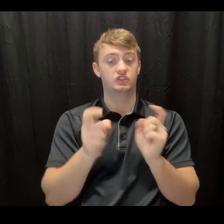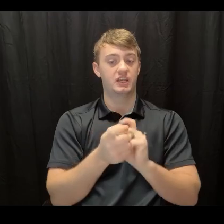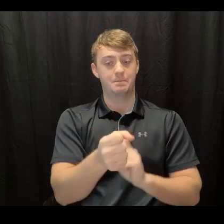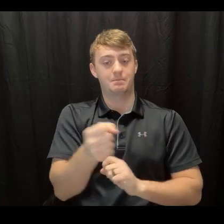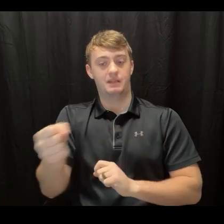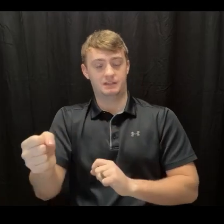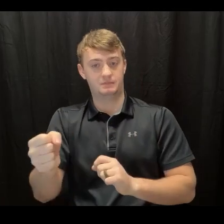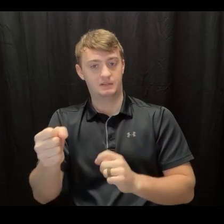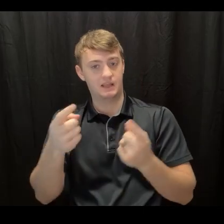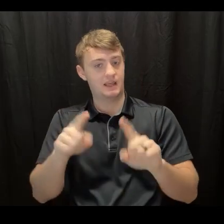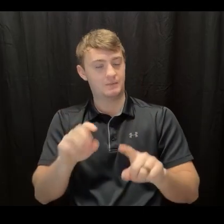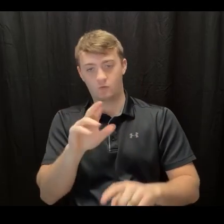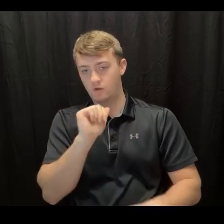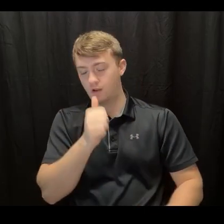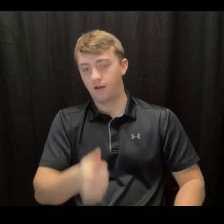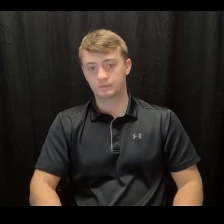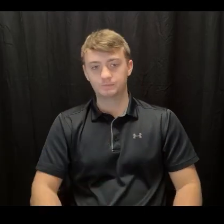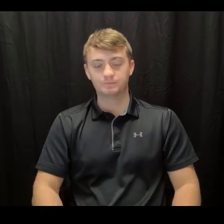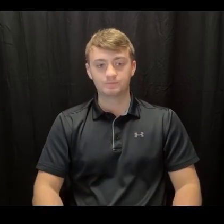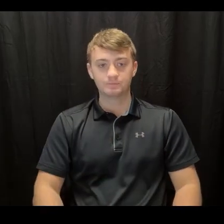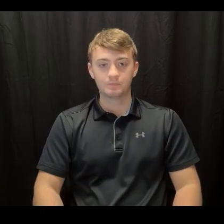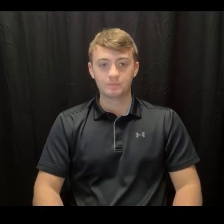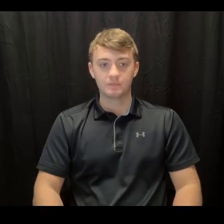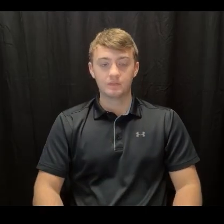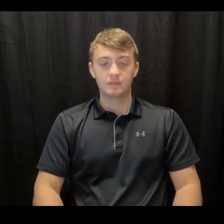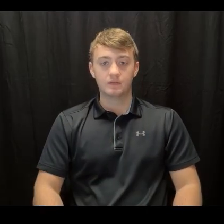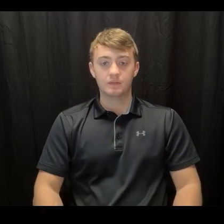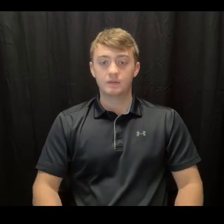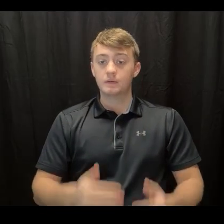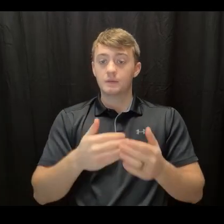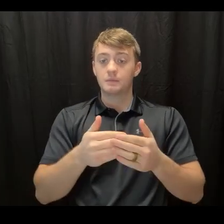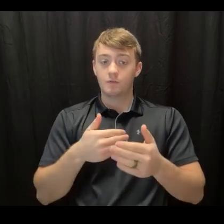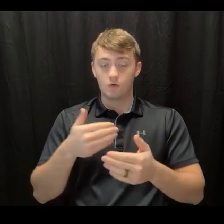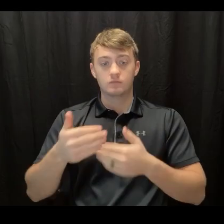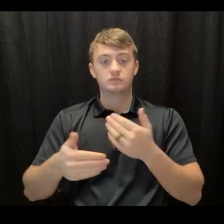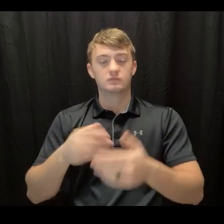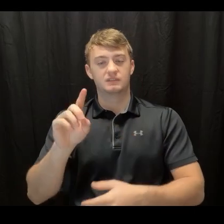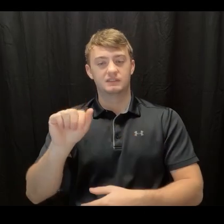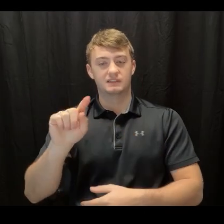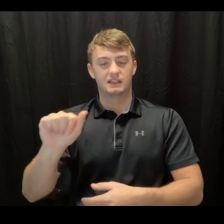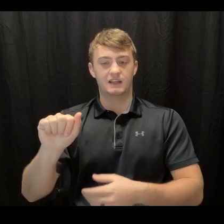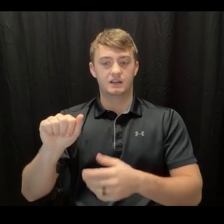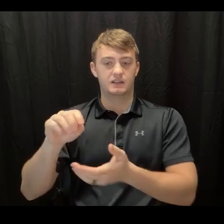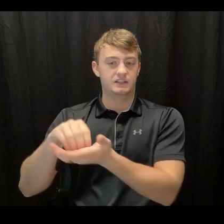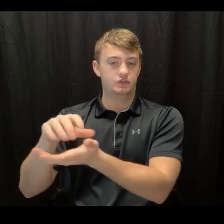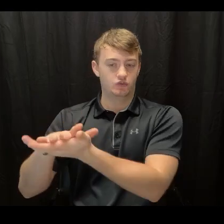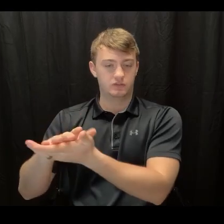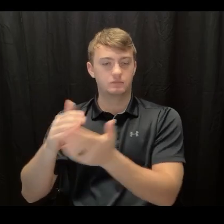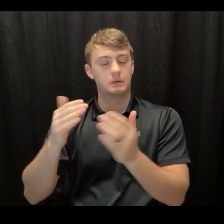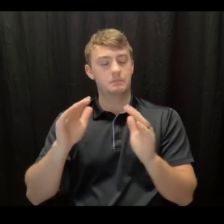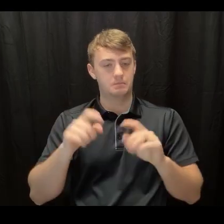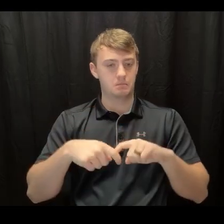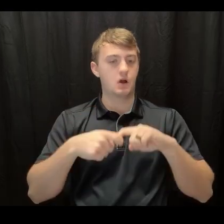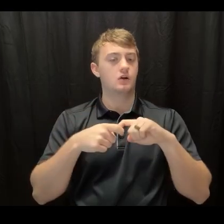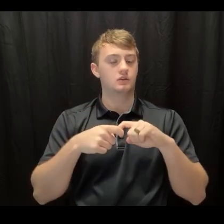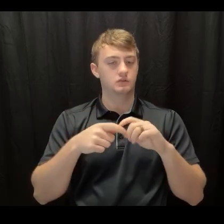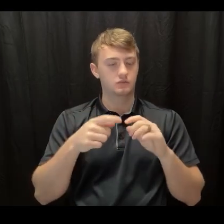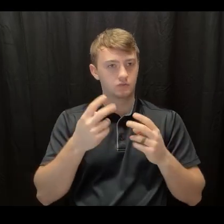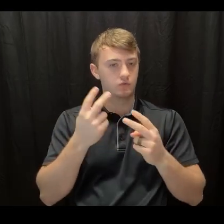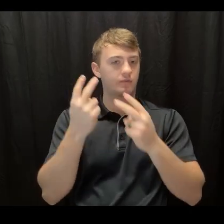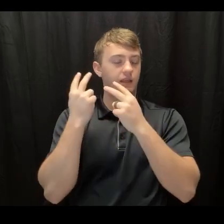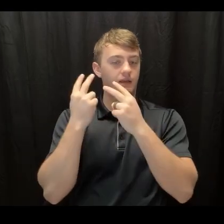placement has occurred or not. Before we move on to data entry, let's pause and reflect.